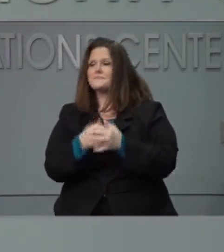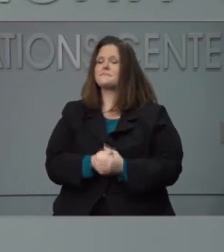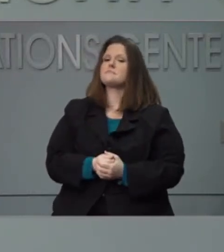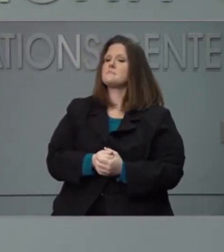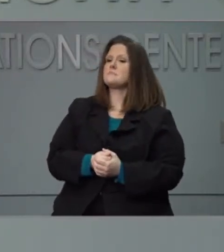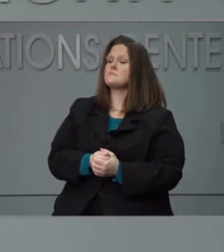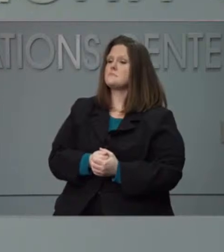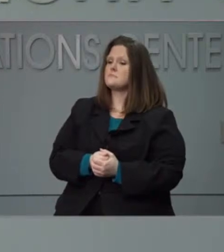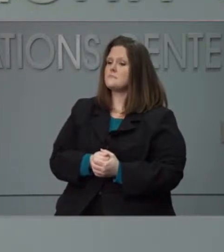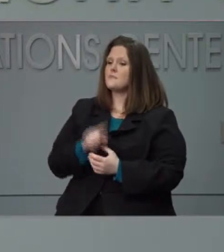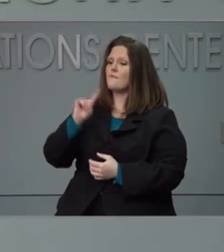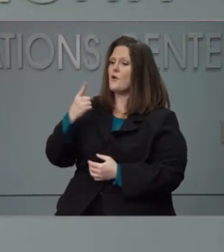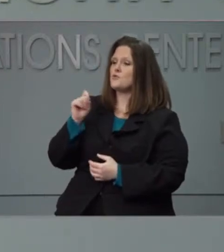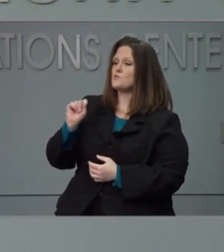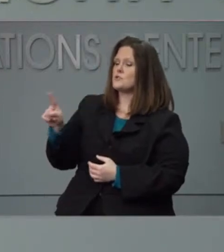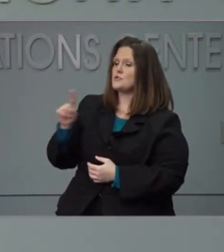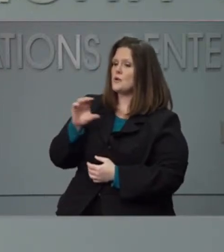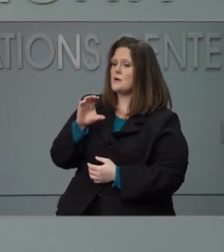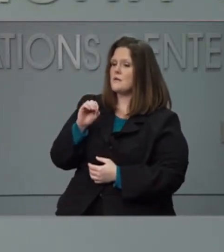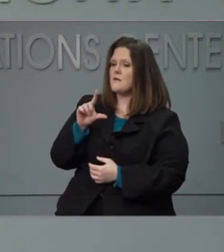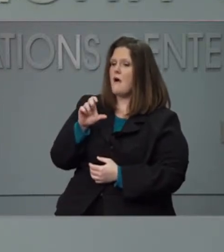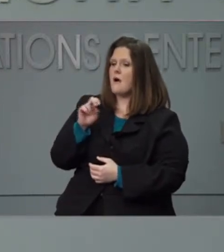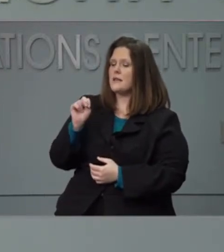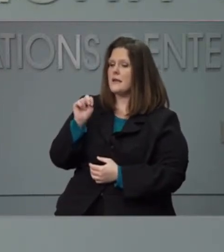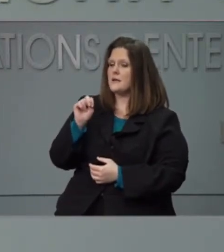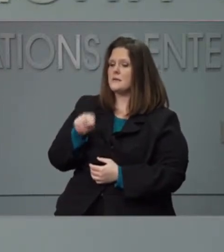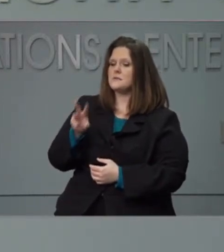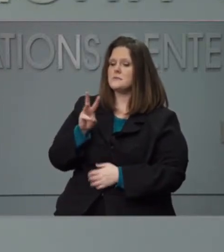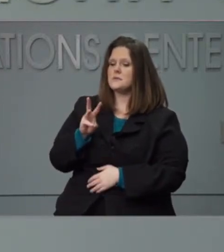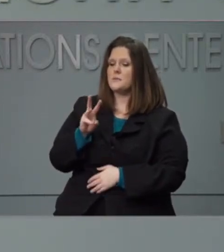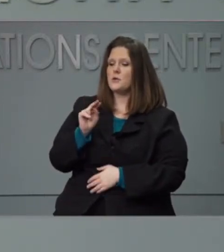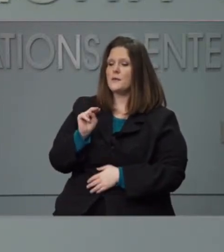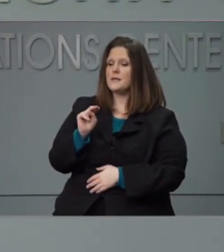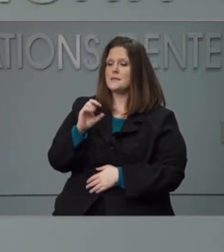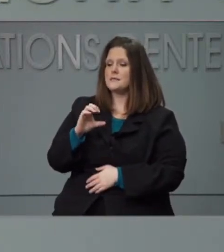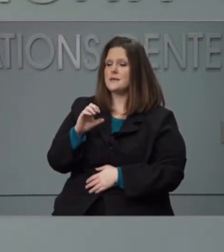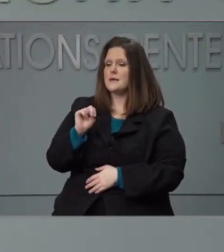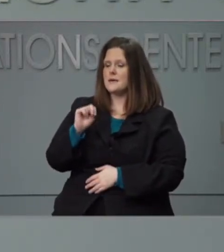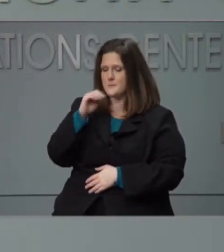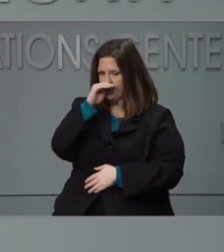Our first question is from Colleen Quigley, WNCN.